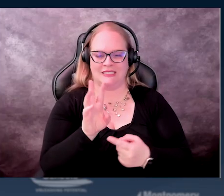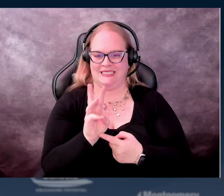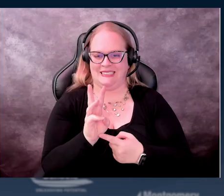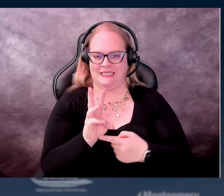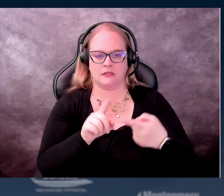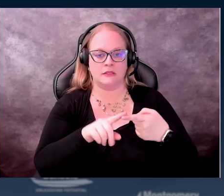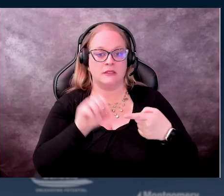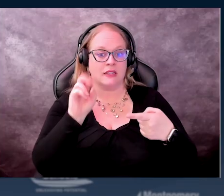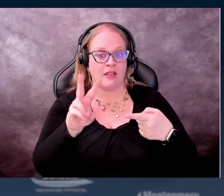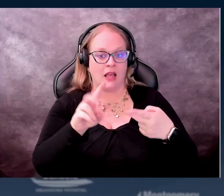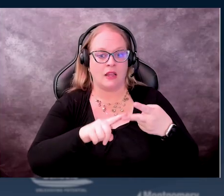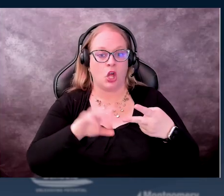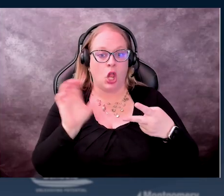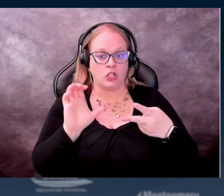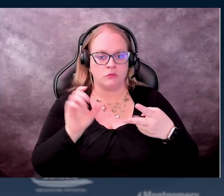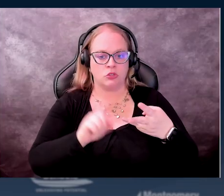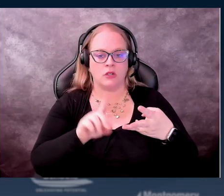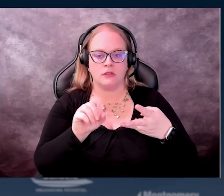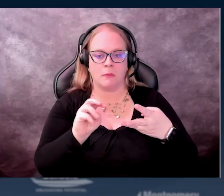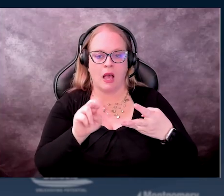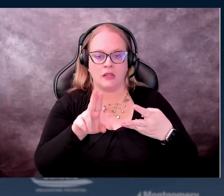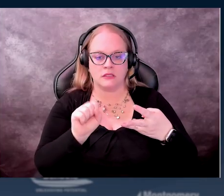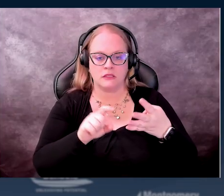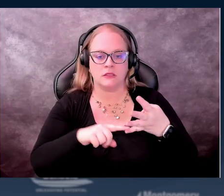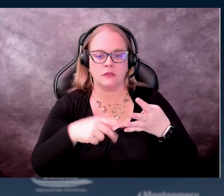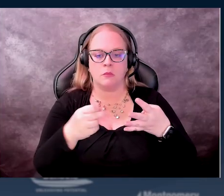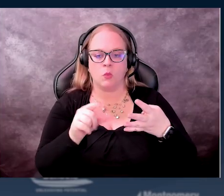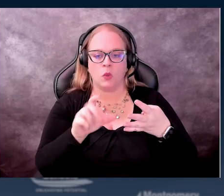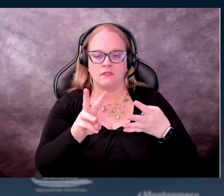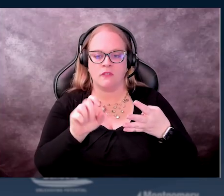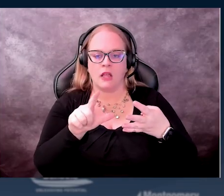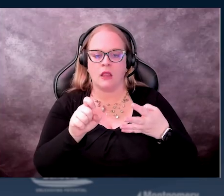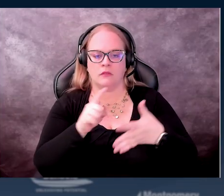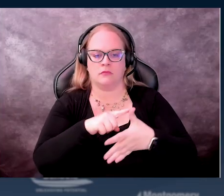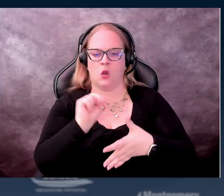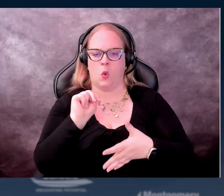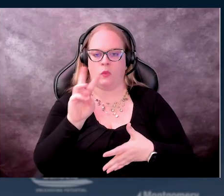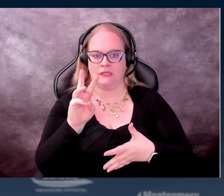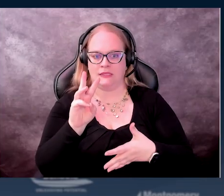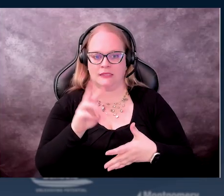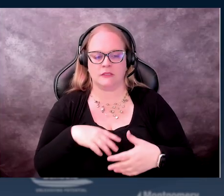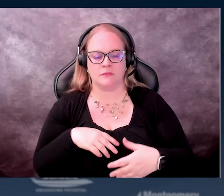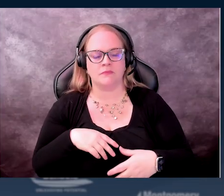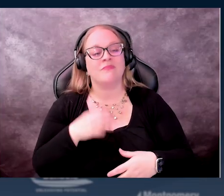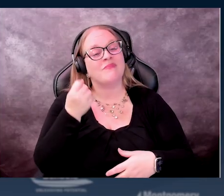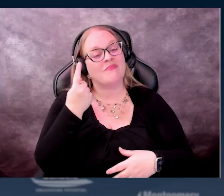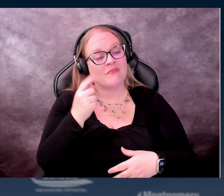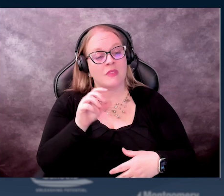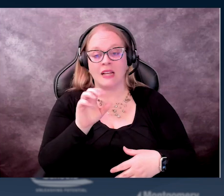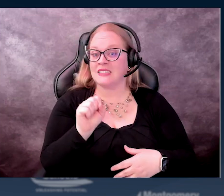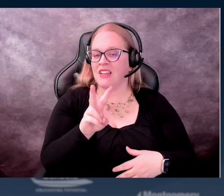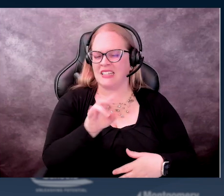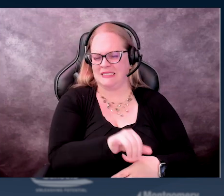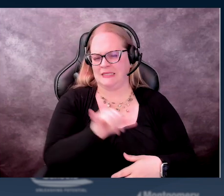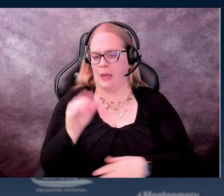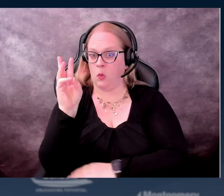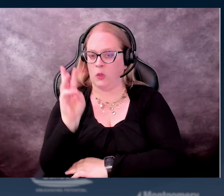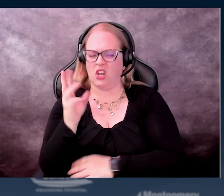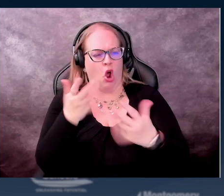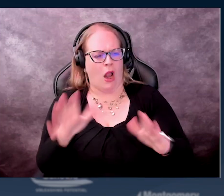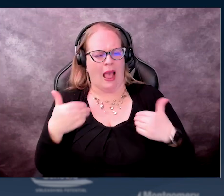Damascus, Poolesville, and Northwest. Like Wheaton, Seneca Valley is a host site to a career hub in the construction